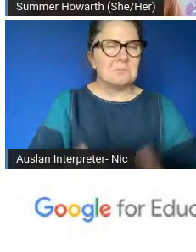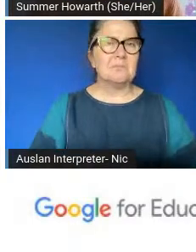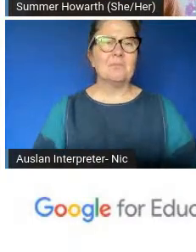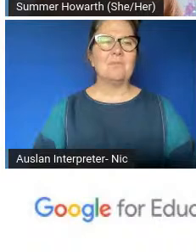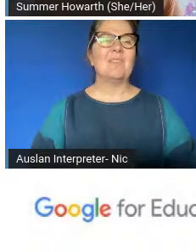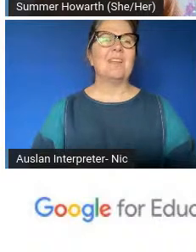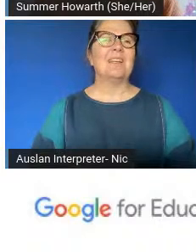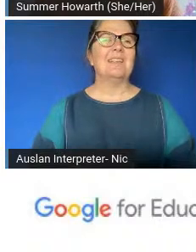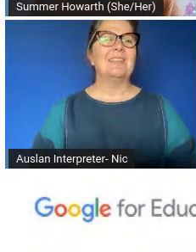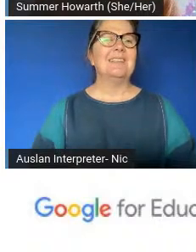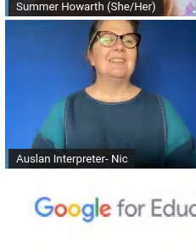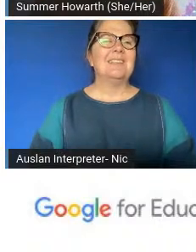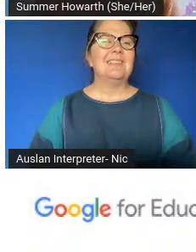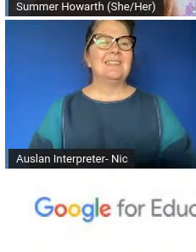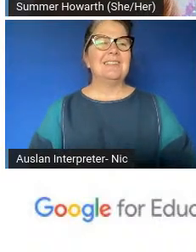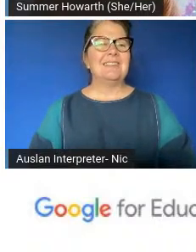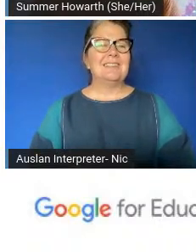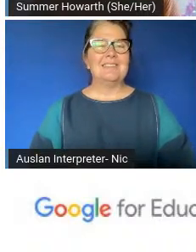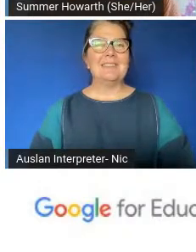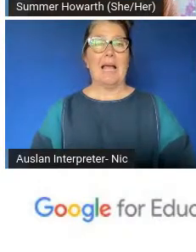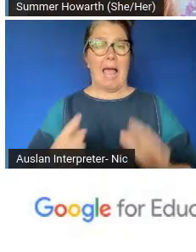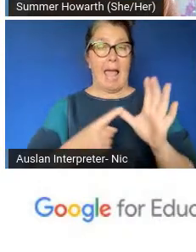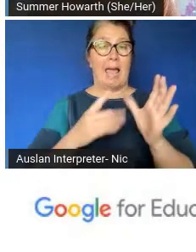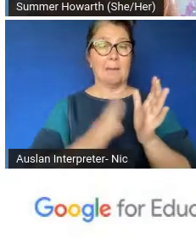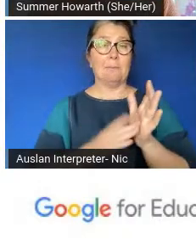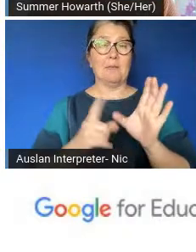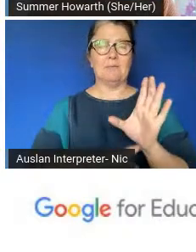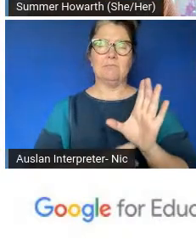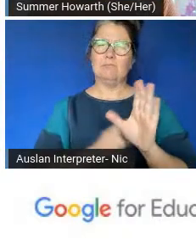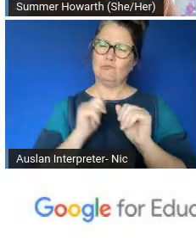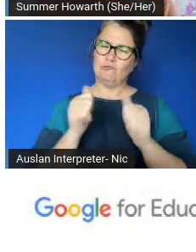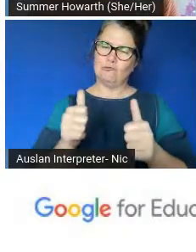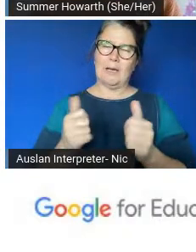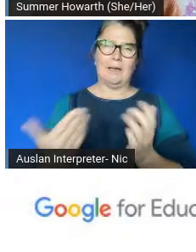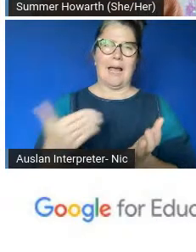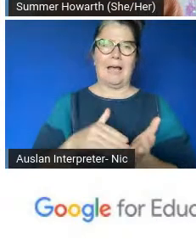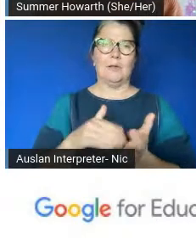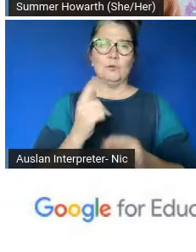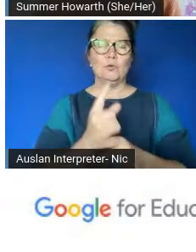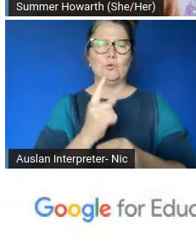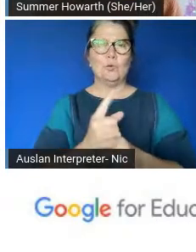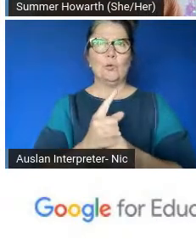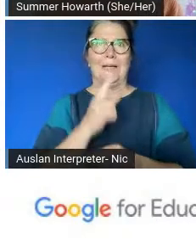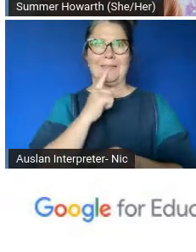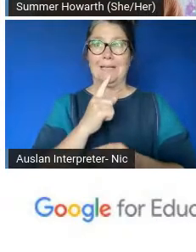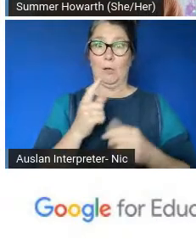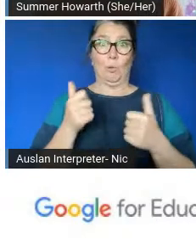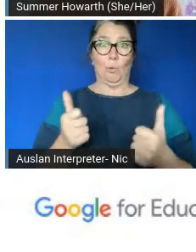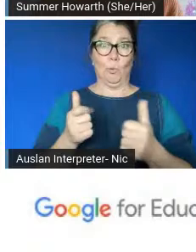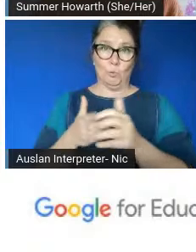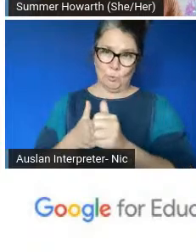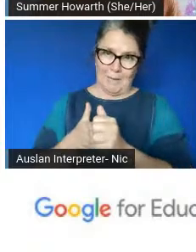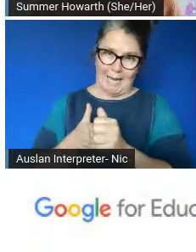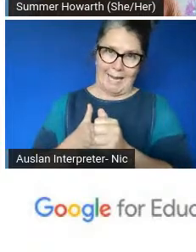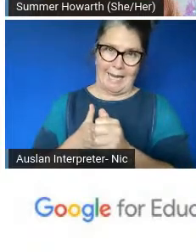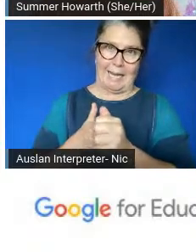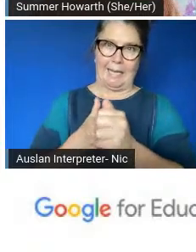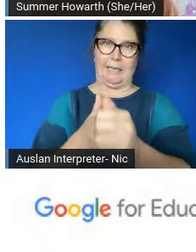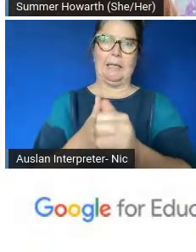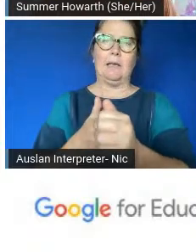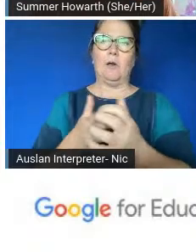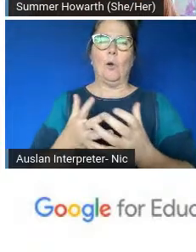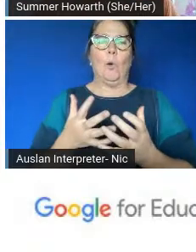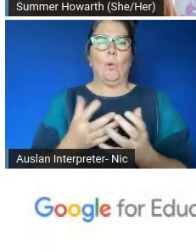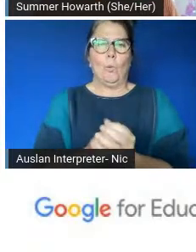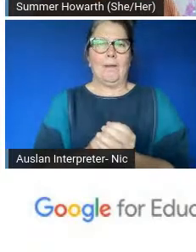just very much, and Amy made a really great comment here, this idea of great to lead with the opportunities for agency rather